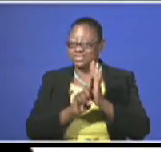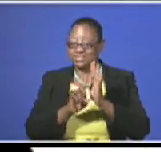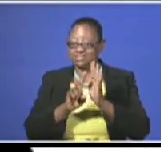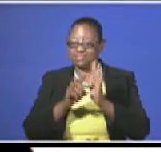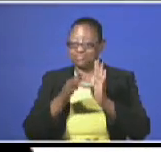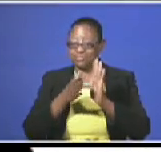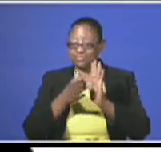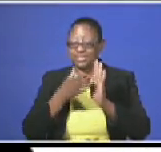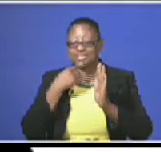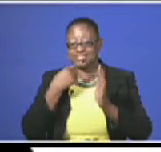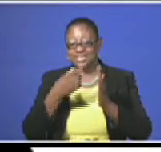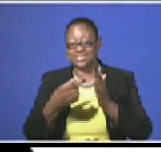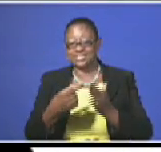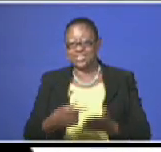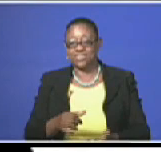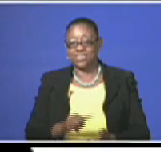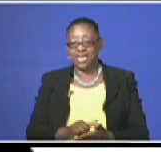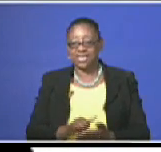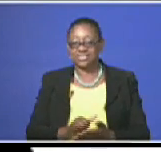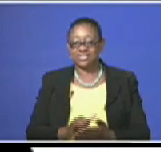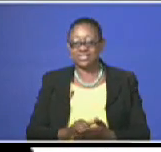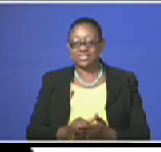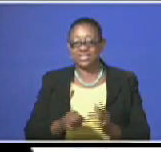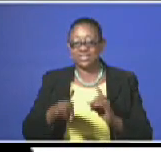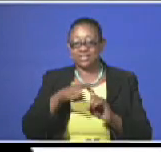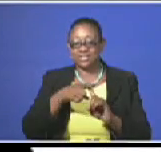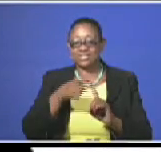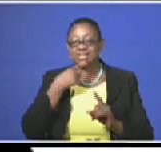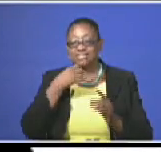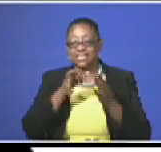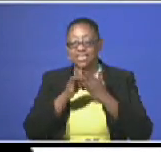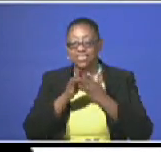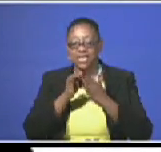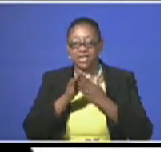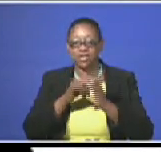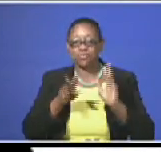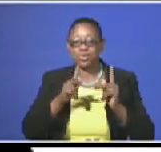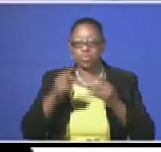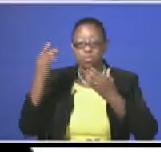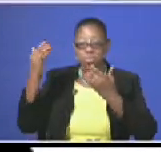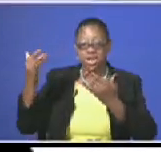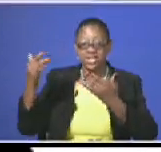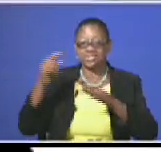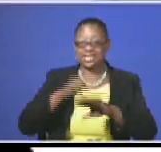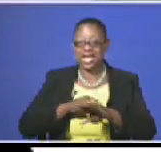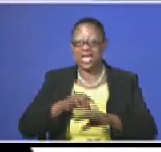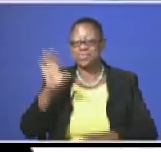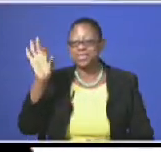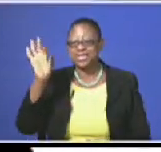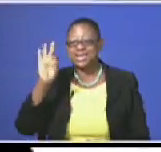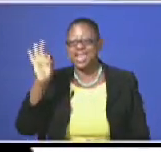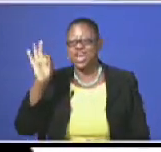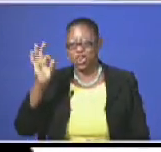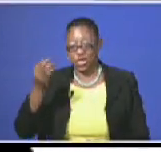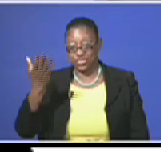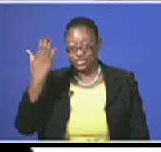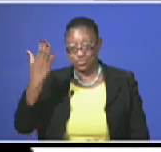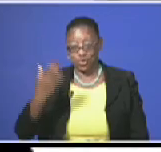Bahamas, Patrice Thompson, says customers were waiting at their stores from as early as 9 a.m. to purchase the new